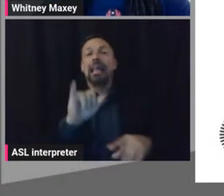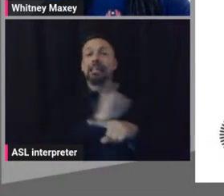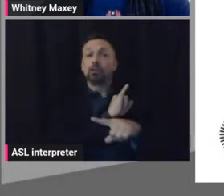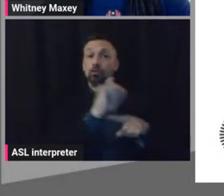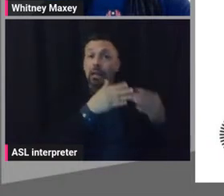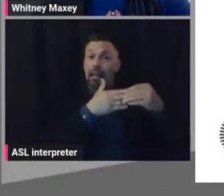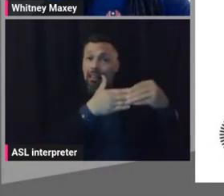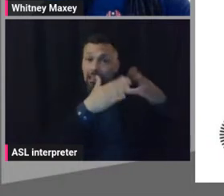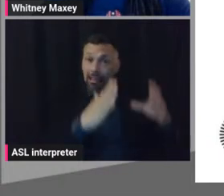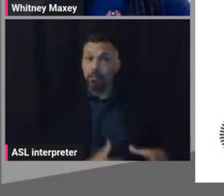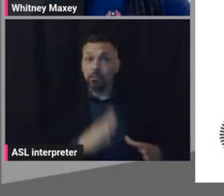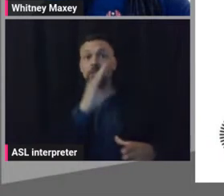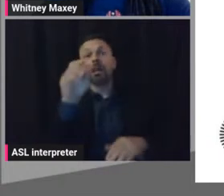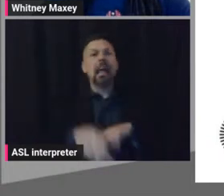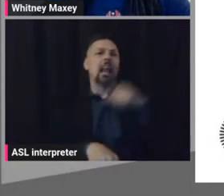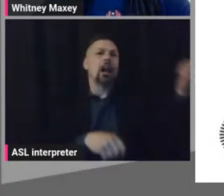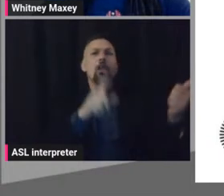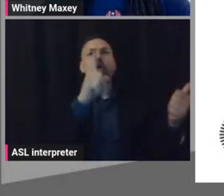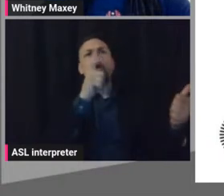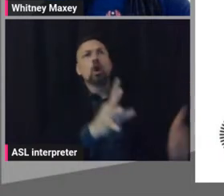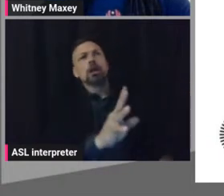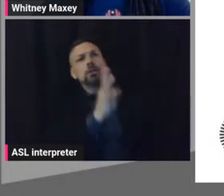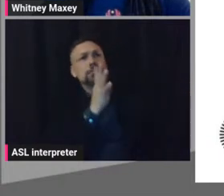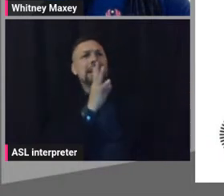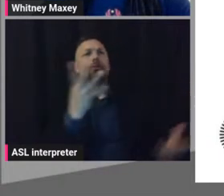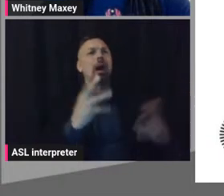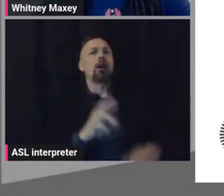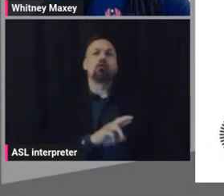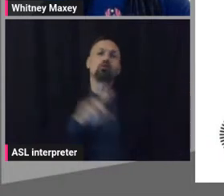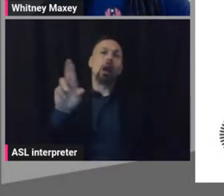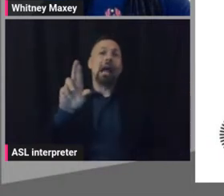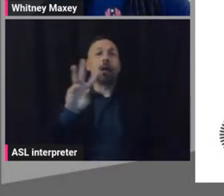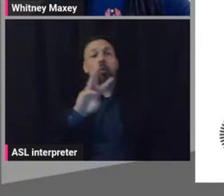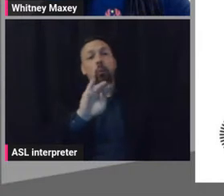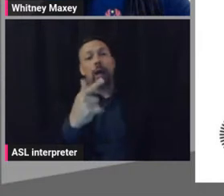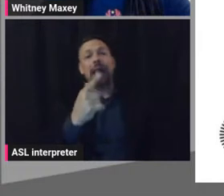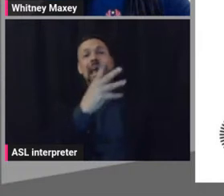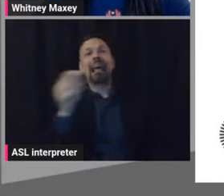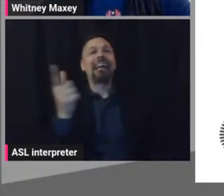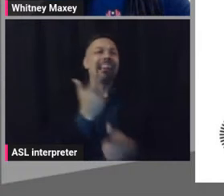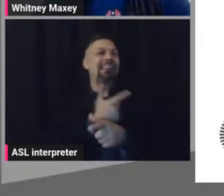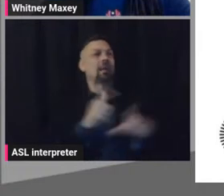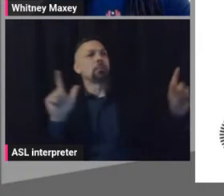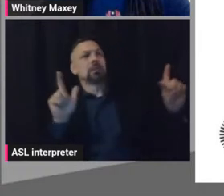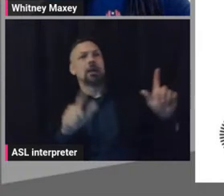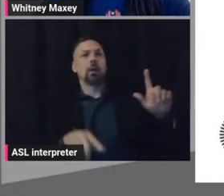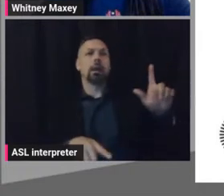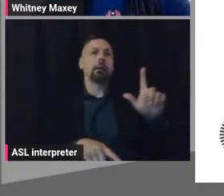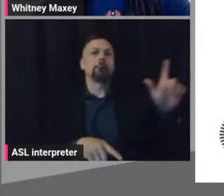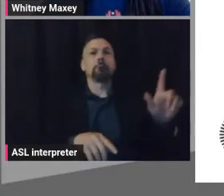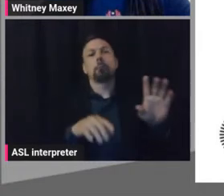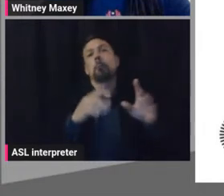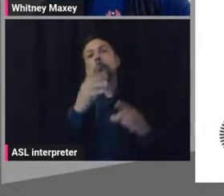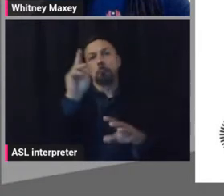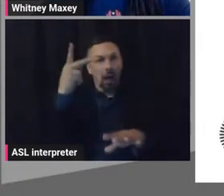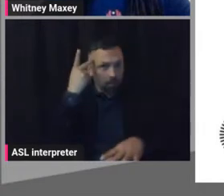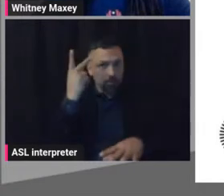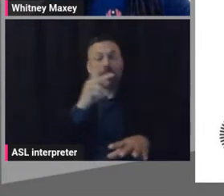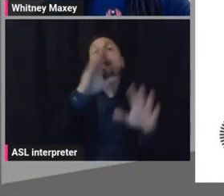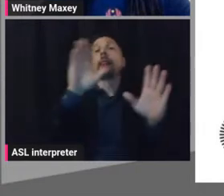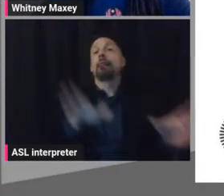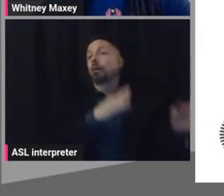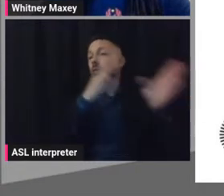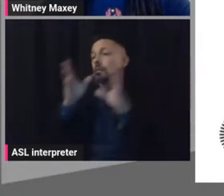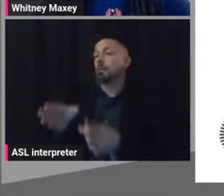and others who espouse right-wing and in some cases libertarian politics. And then there's a